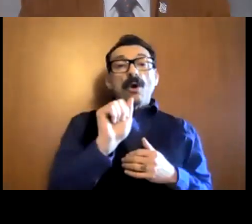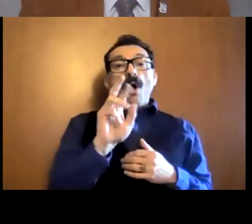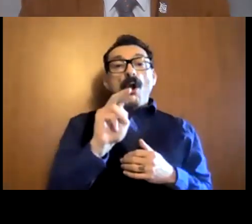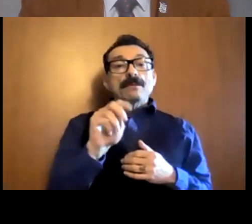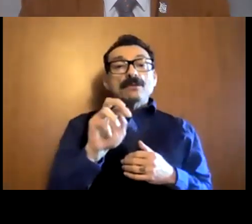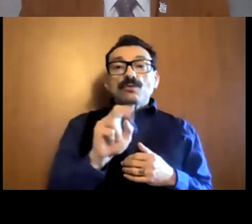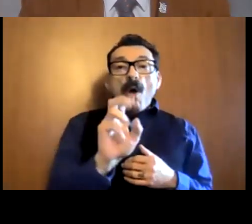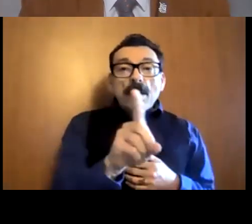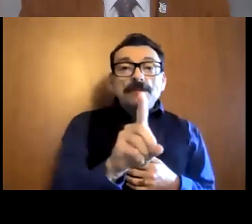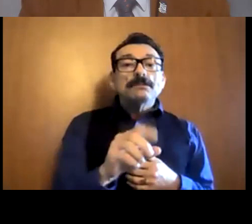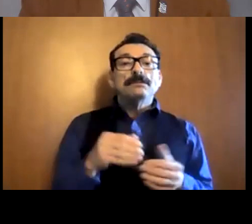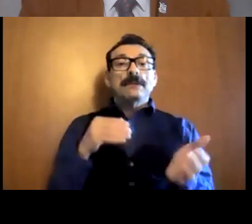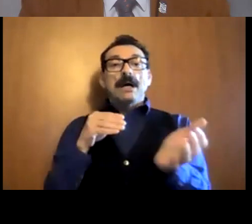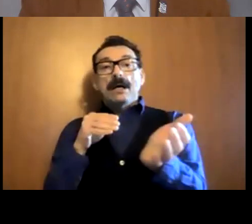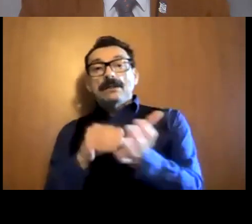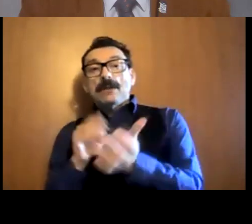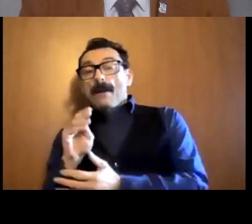that?